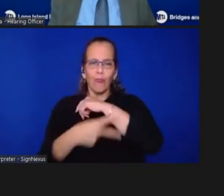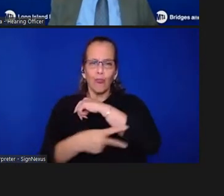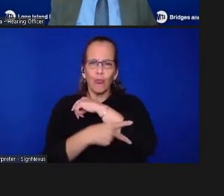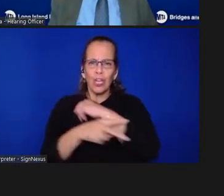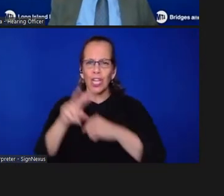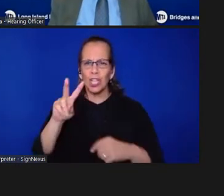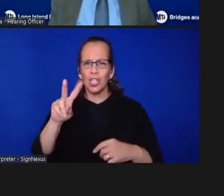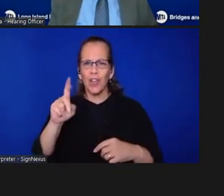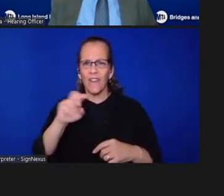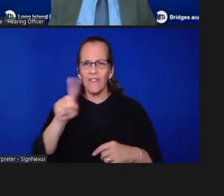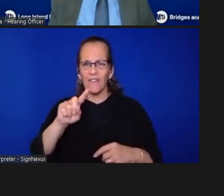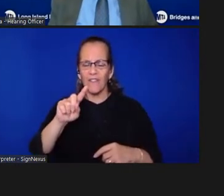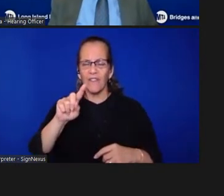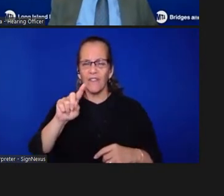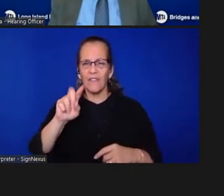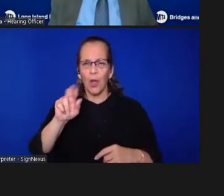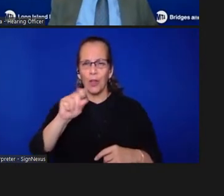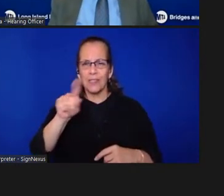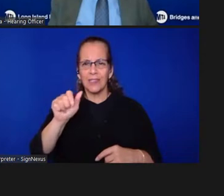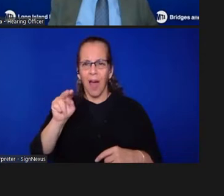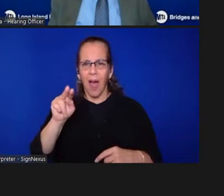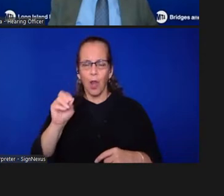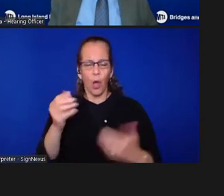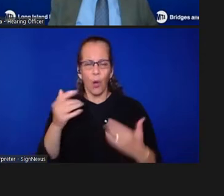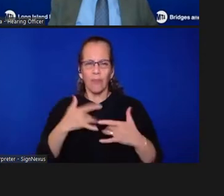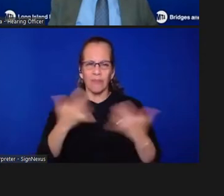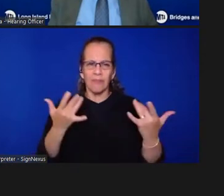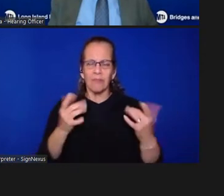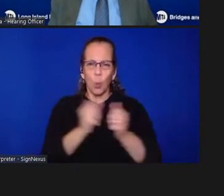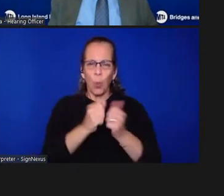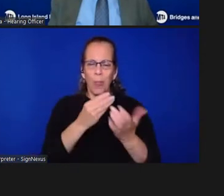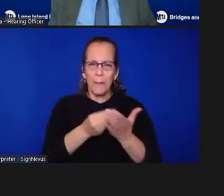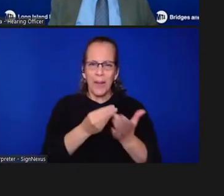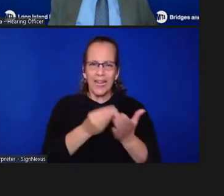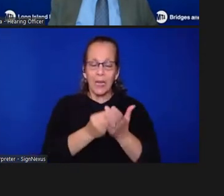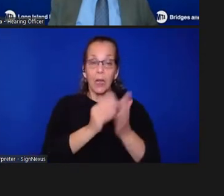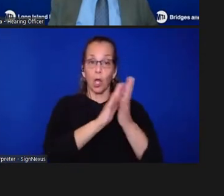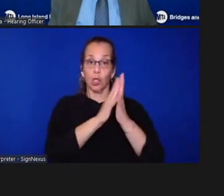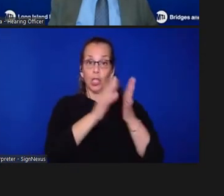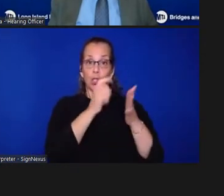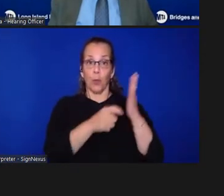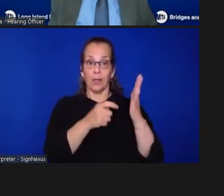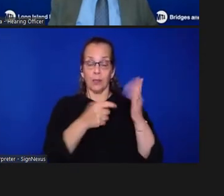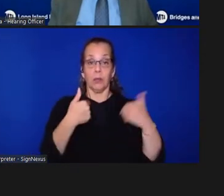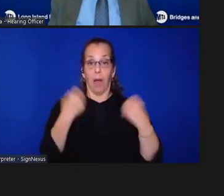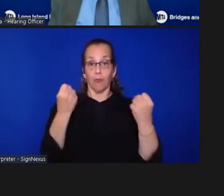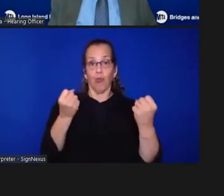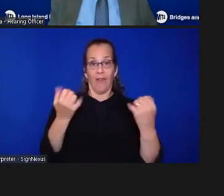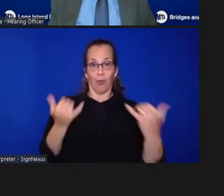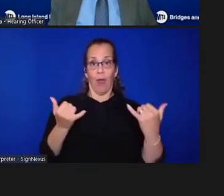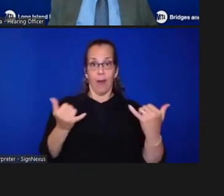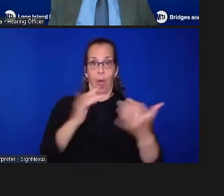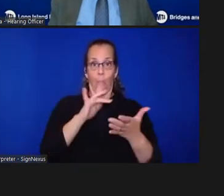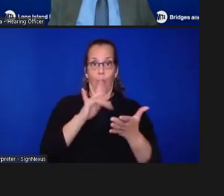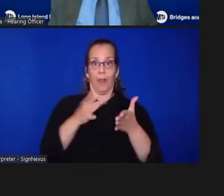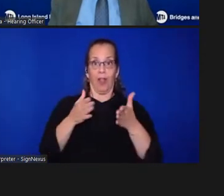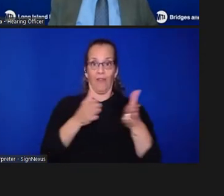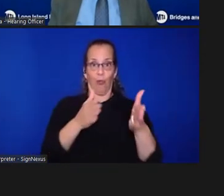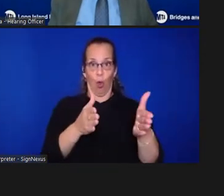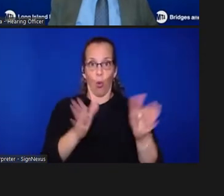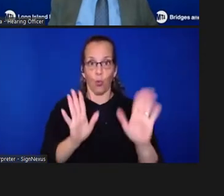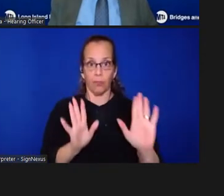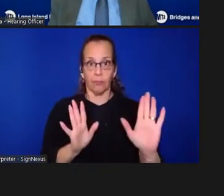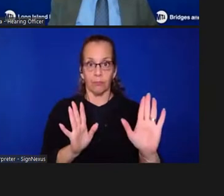you know whether I'm an opponent of congestion pricing I'd like to say I'm in the middle of the road I'd like to first know